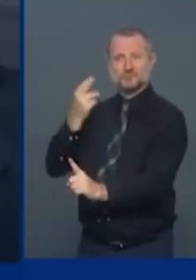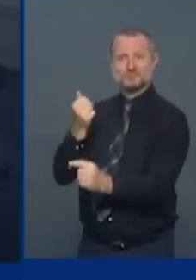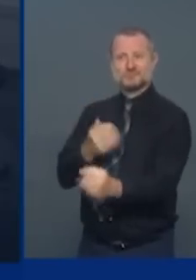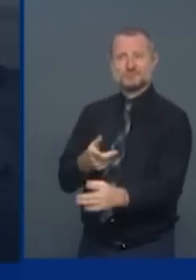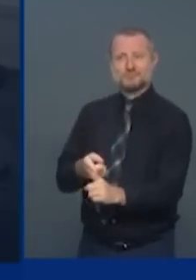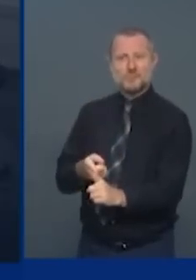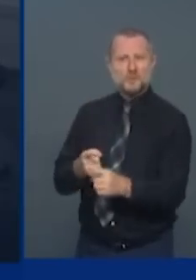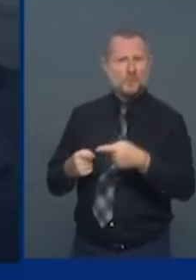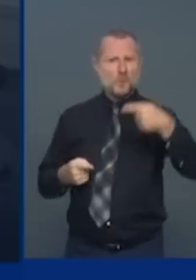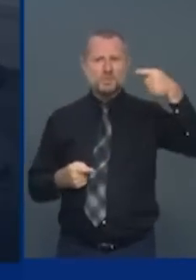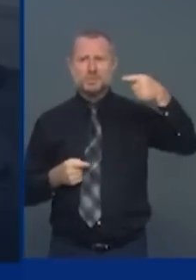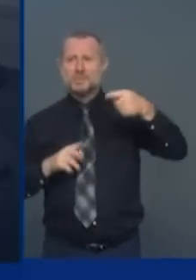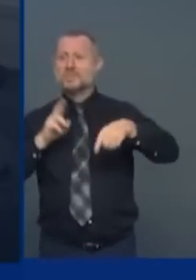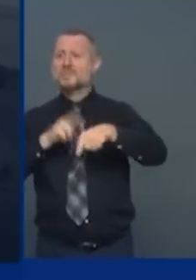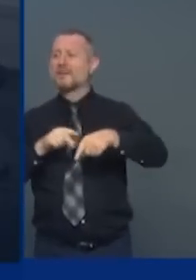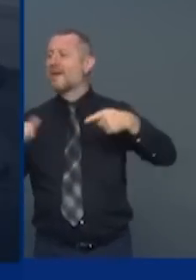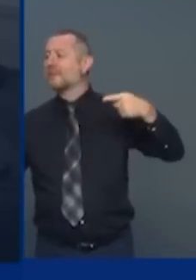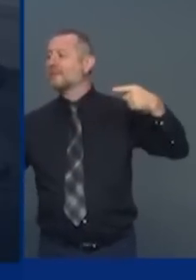globe.